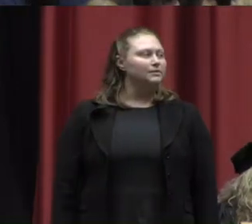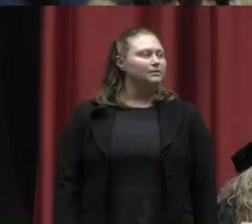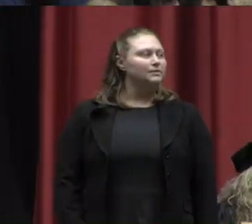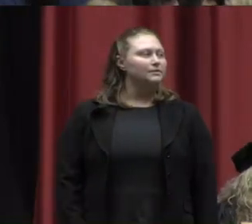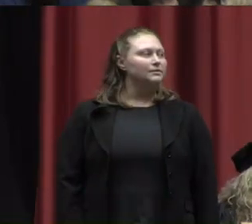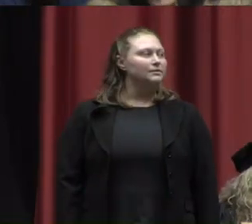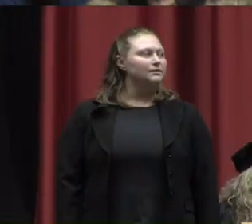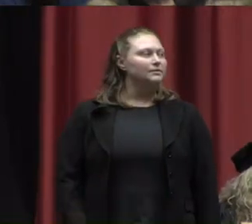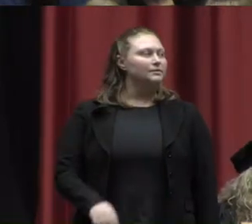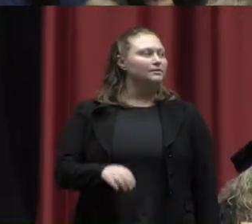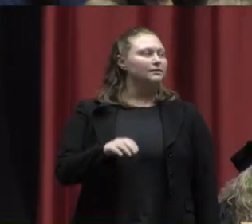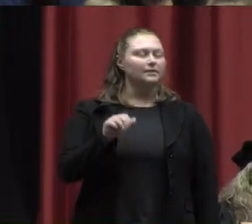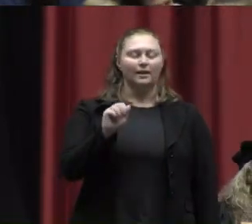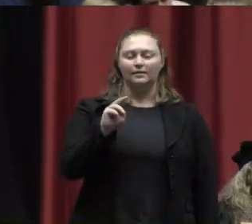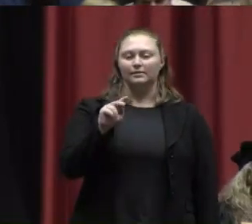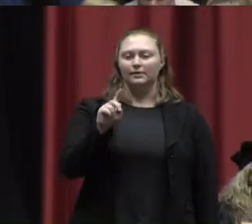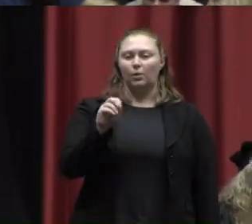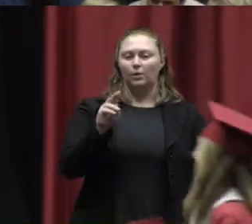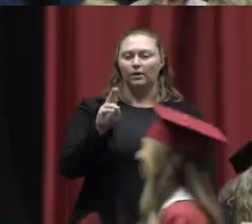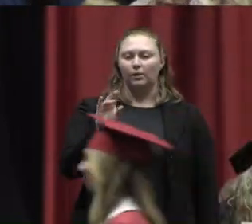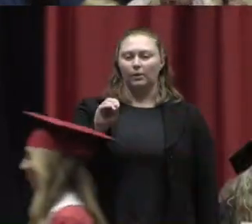Angelo Montoya.